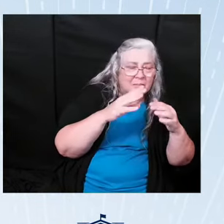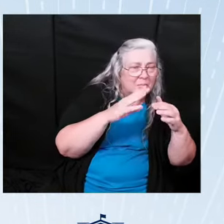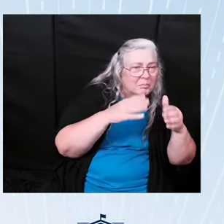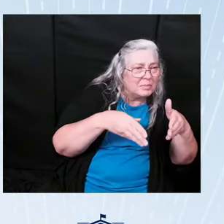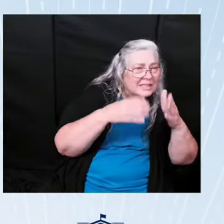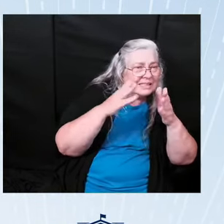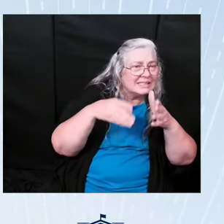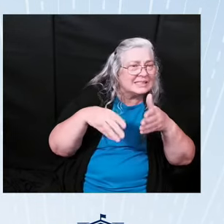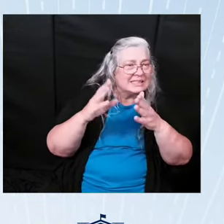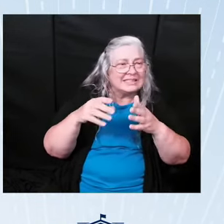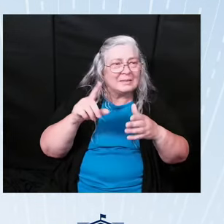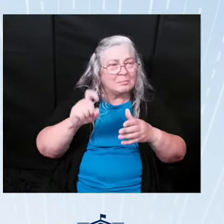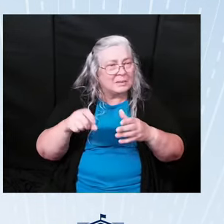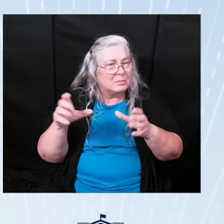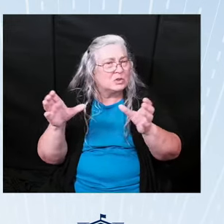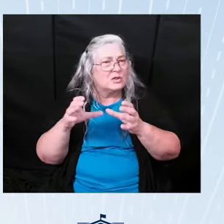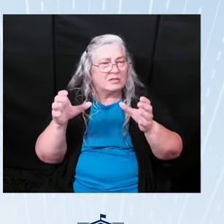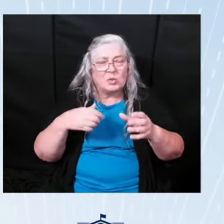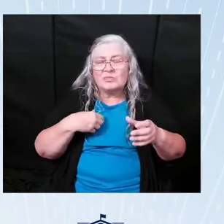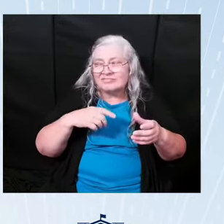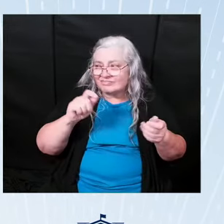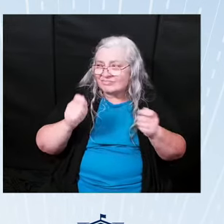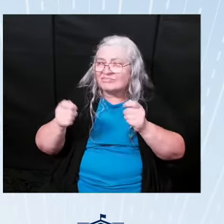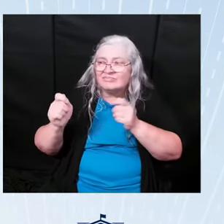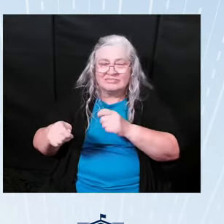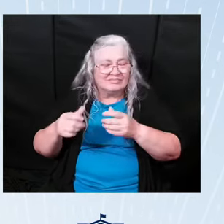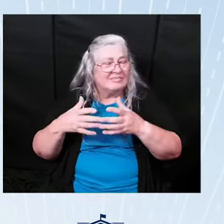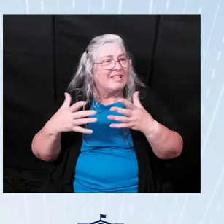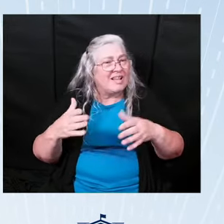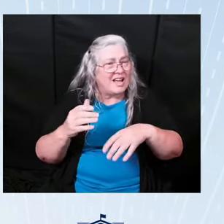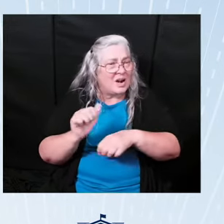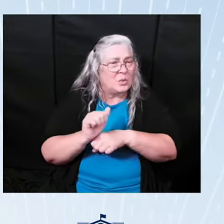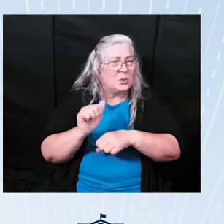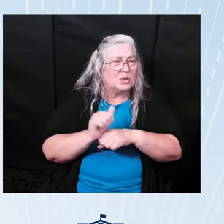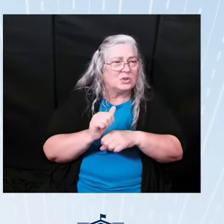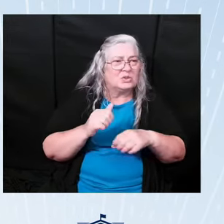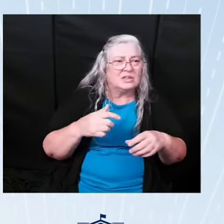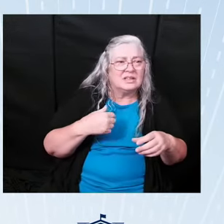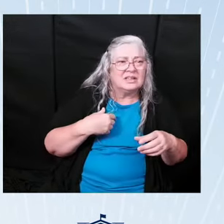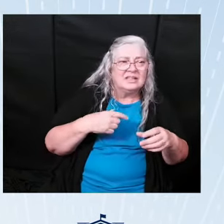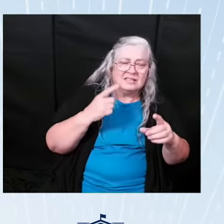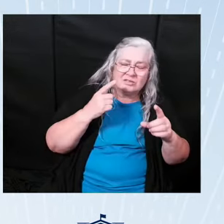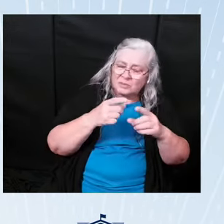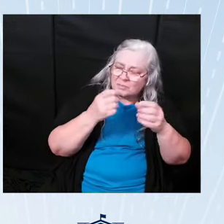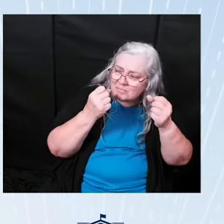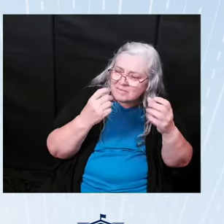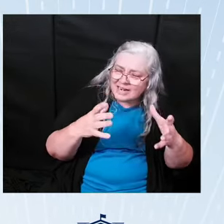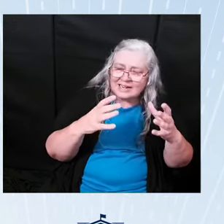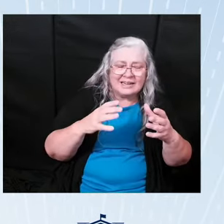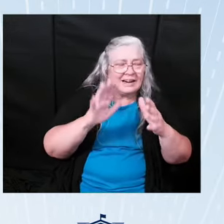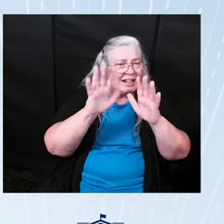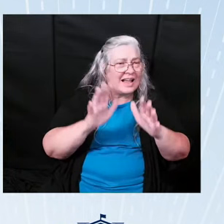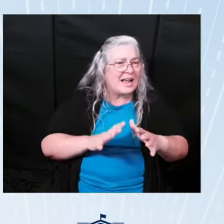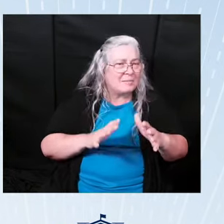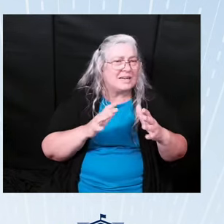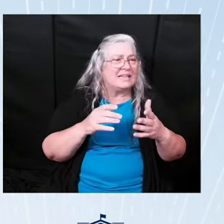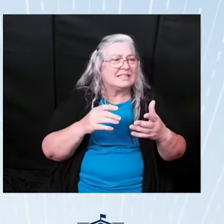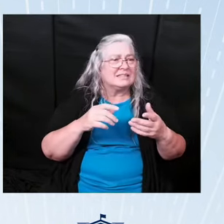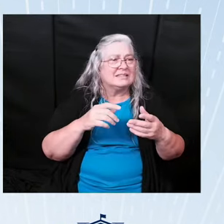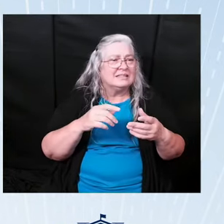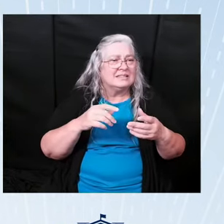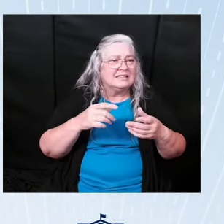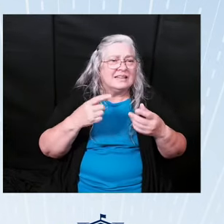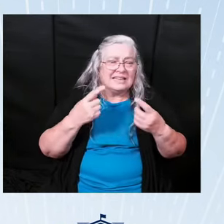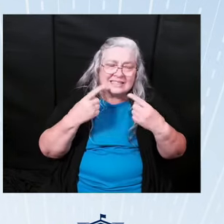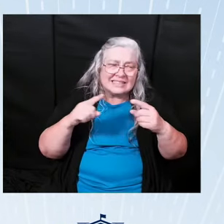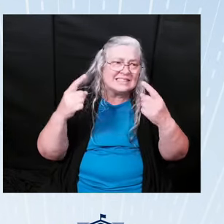climate every day. Earlier this year, Madison, like many cities across the country, was impacted by the